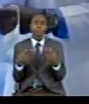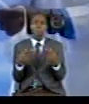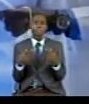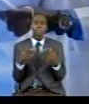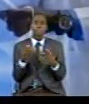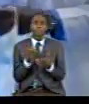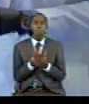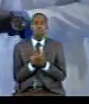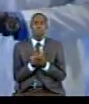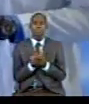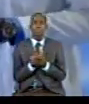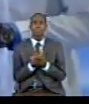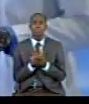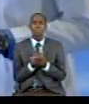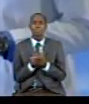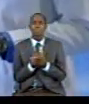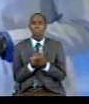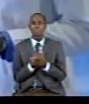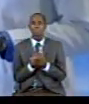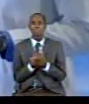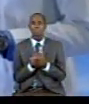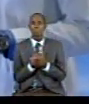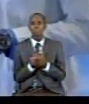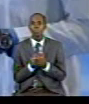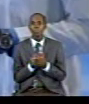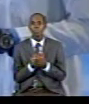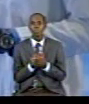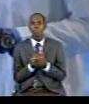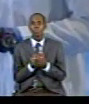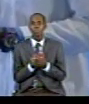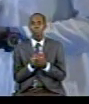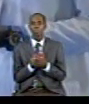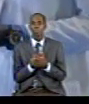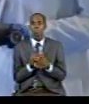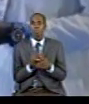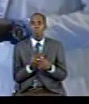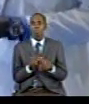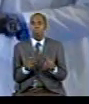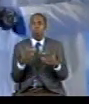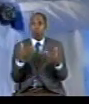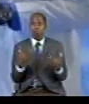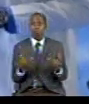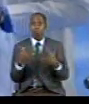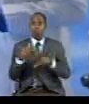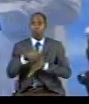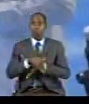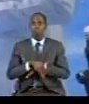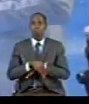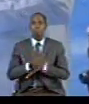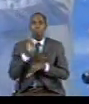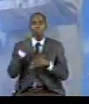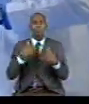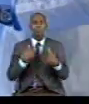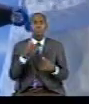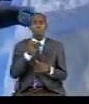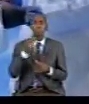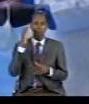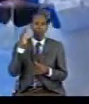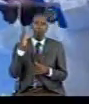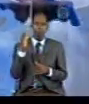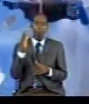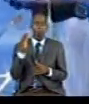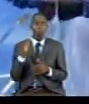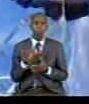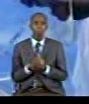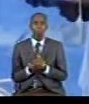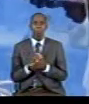upper limb to even button his shirt or to raise it up. But tonight, he has a testimony. Praise